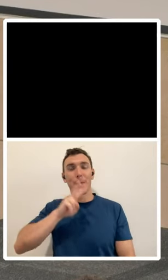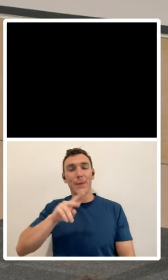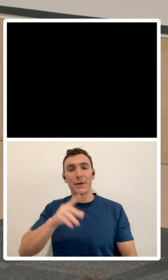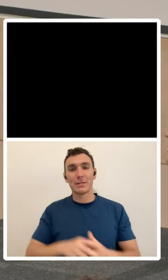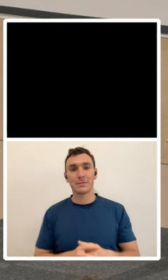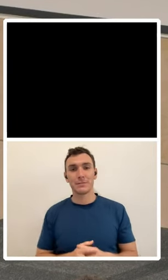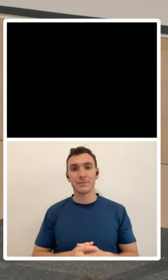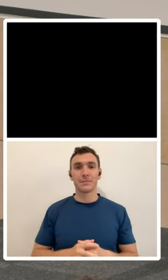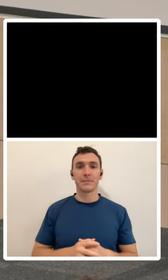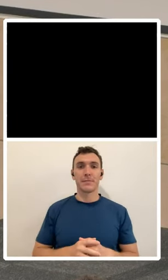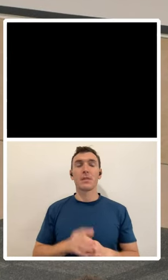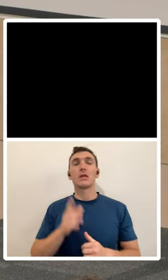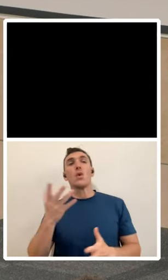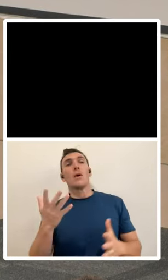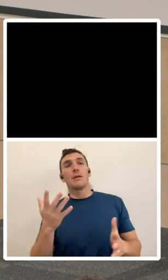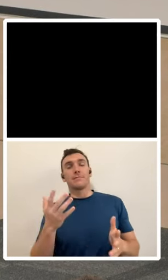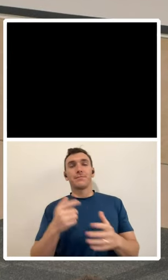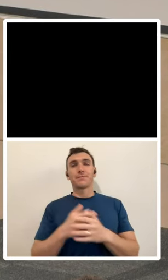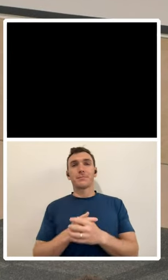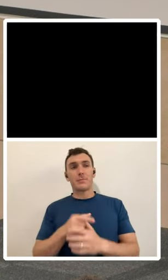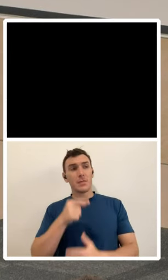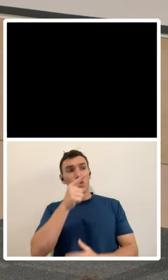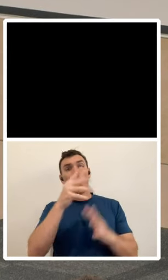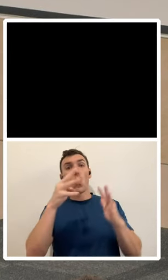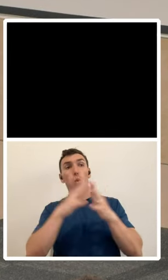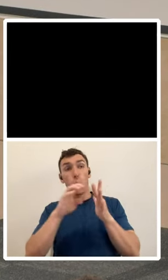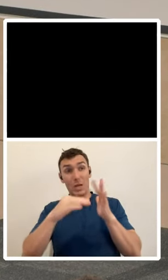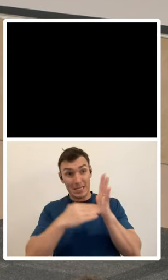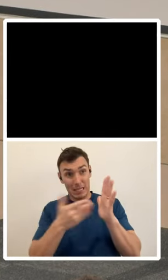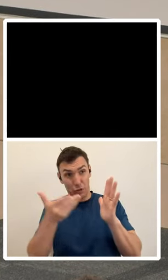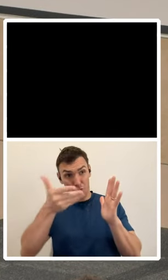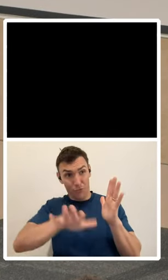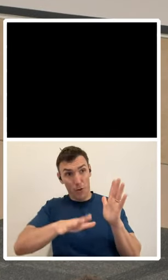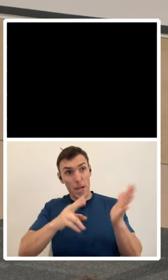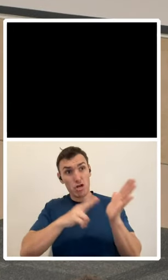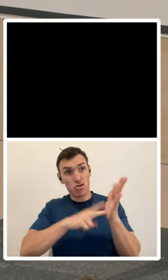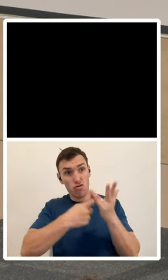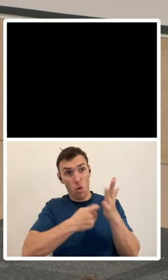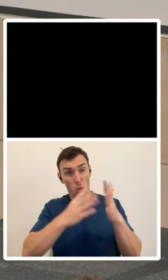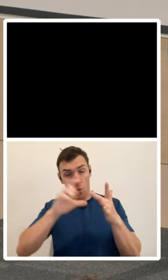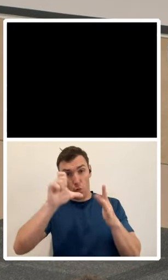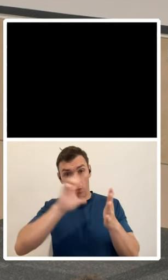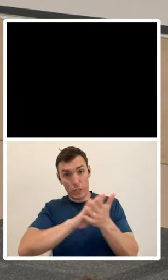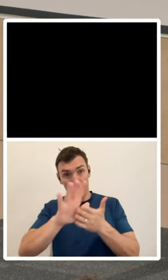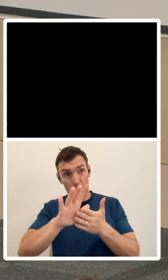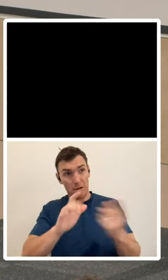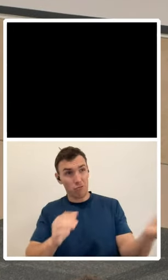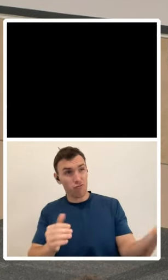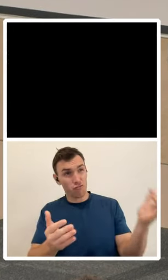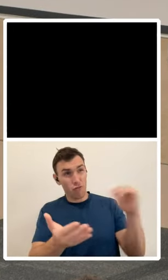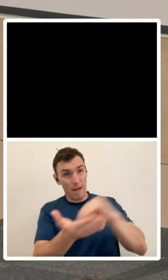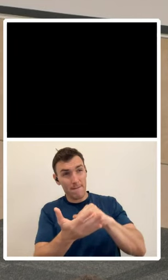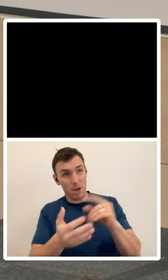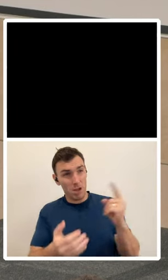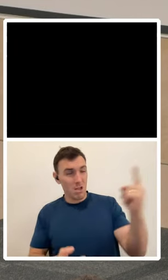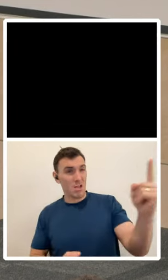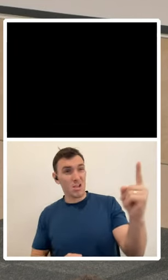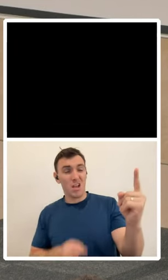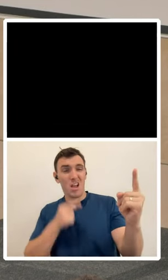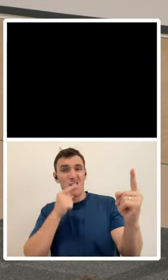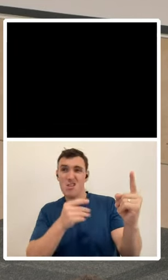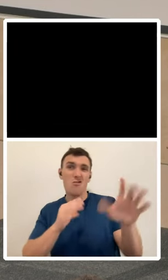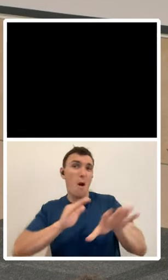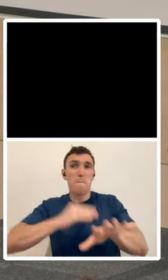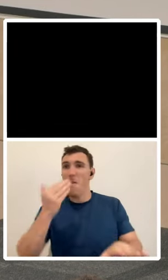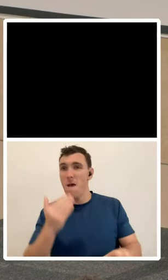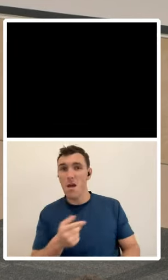of, it was a big thing for me, and it kind of made me realise, like, what? This is all kind of bullshit, isn't it? It's all kind of bullshit. And there's one